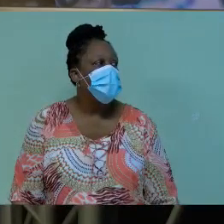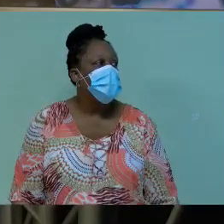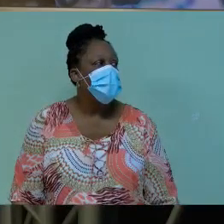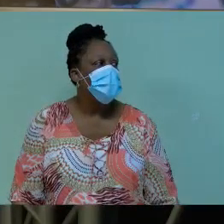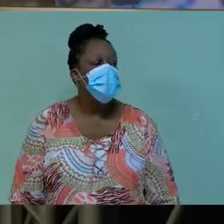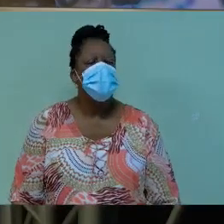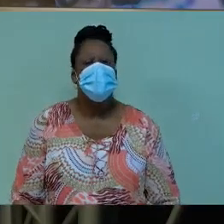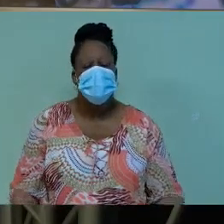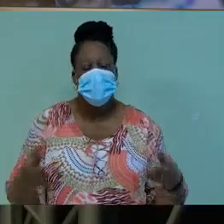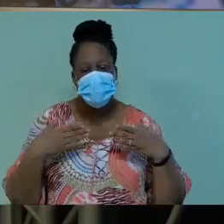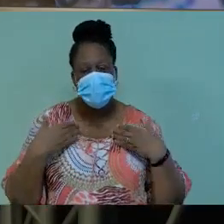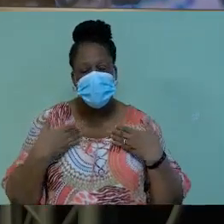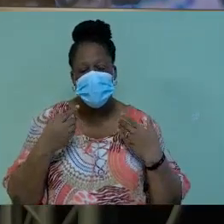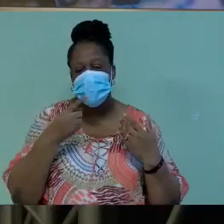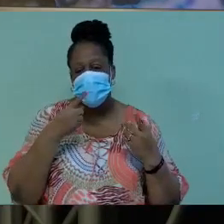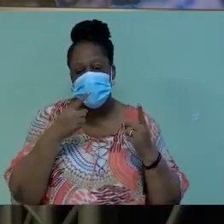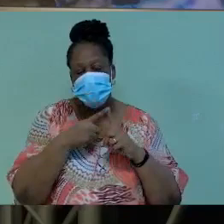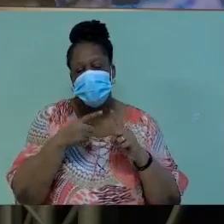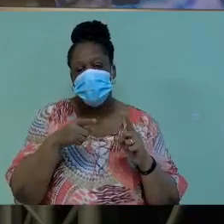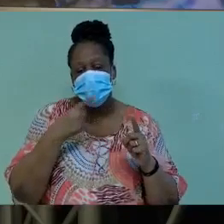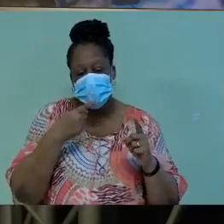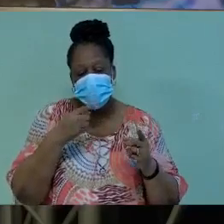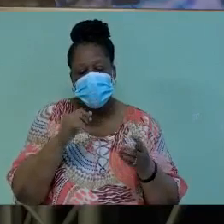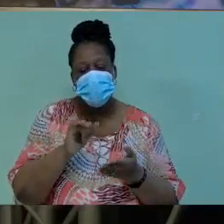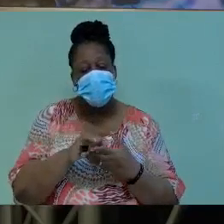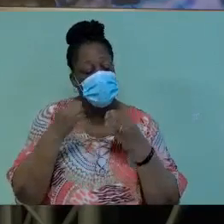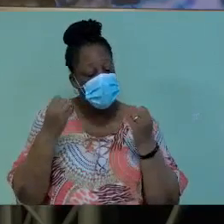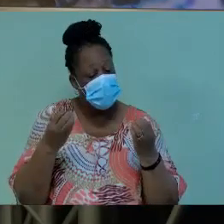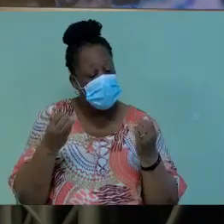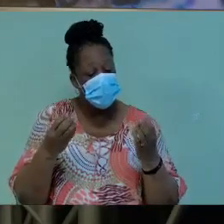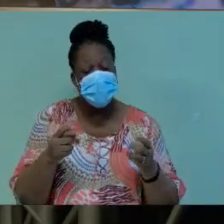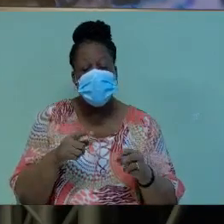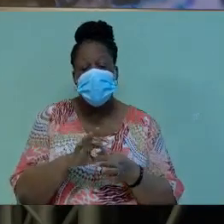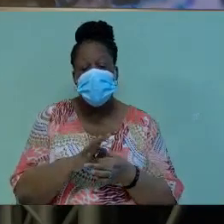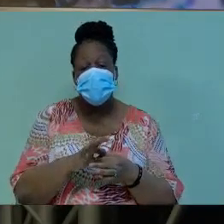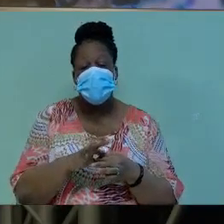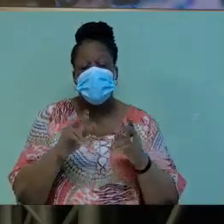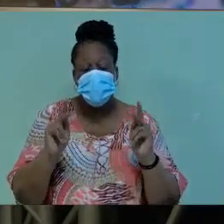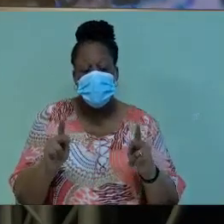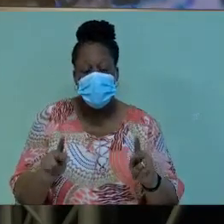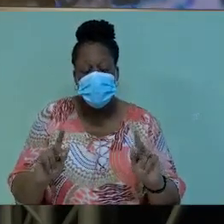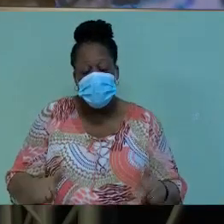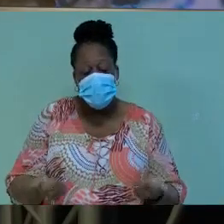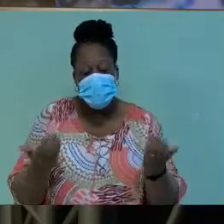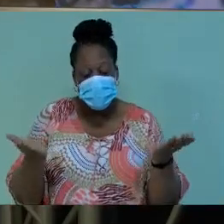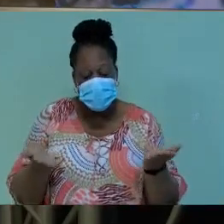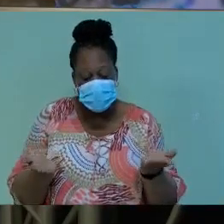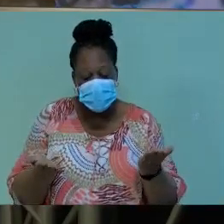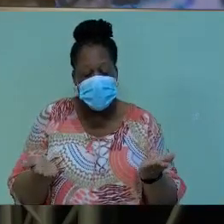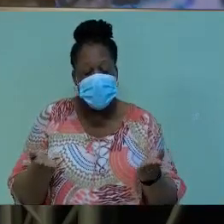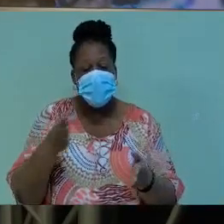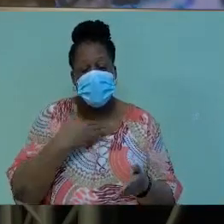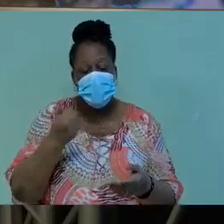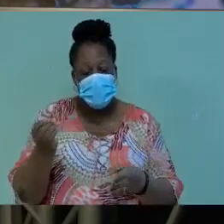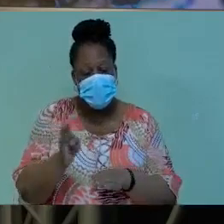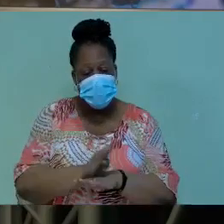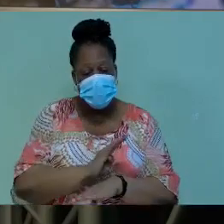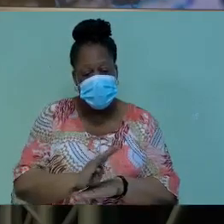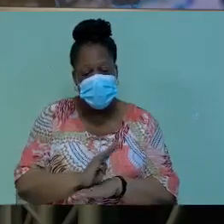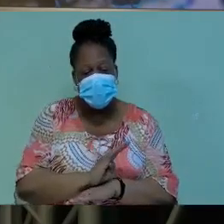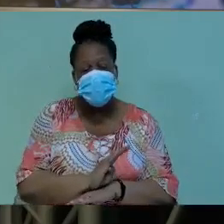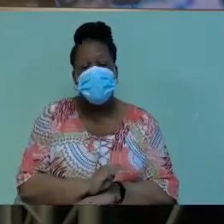I am pleased to report also that a number of our citizens and residents, and indeed businesses, would